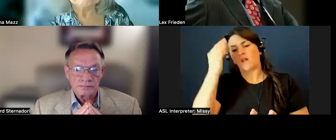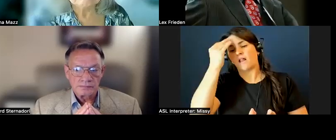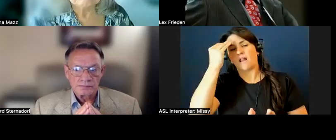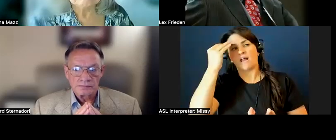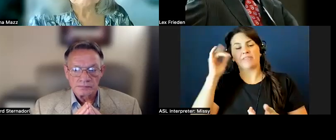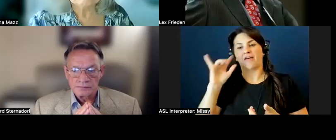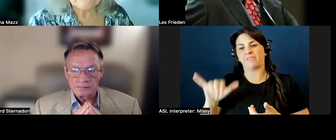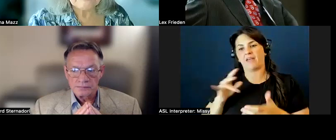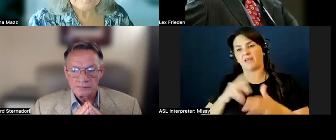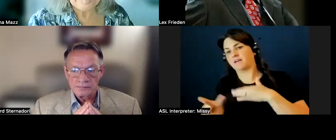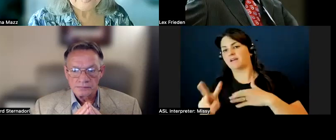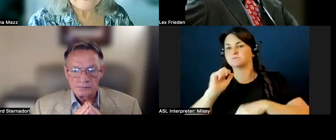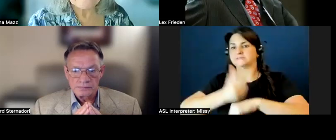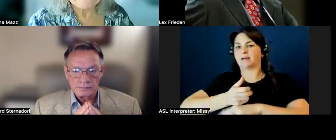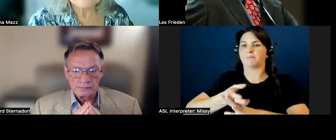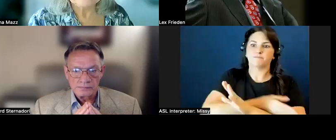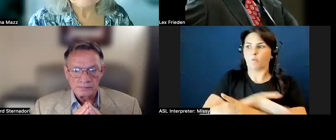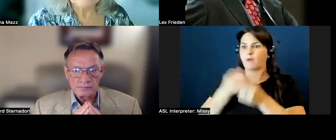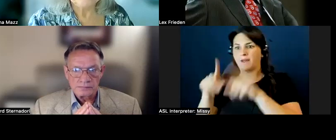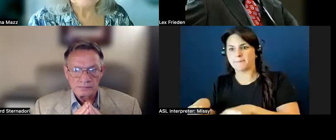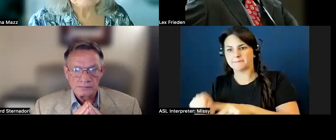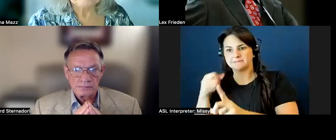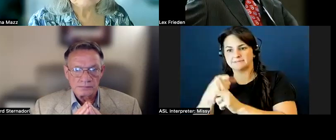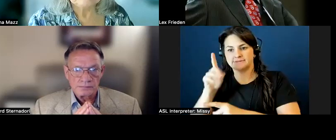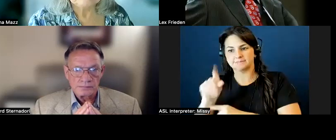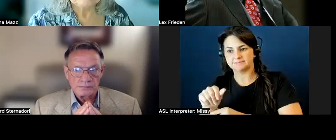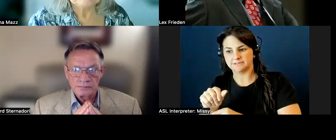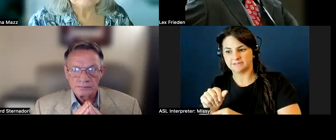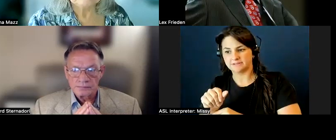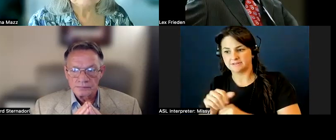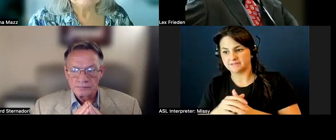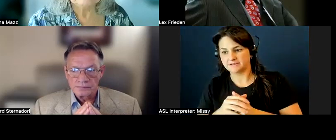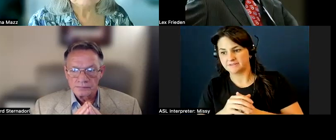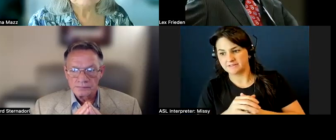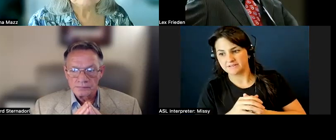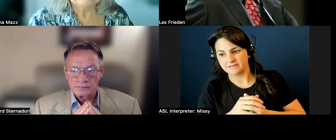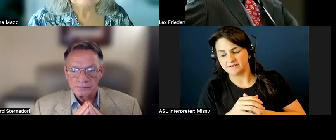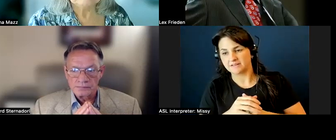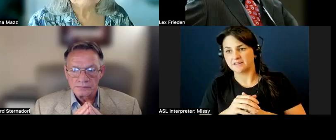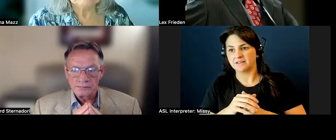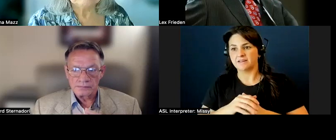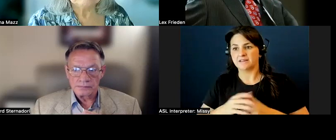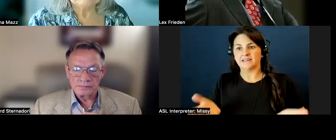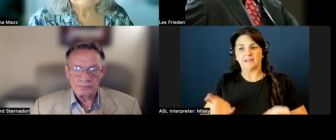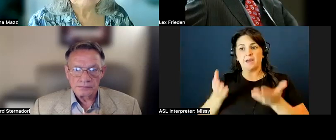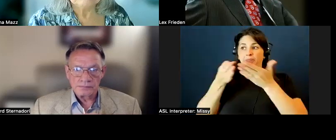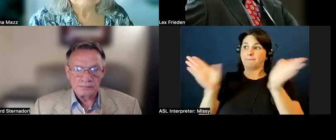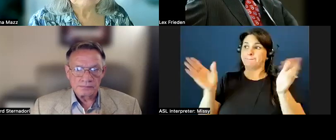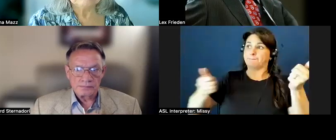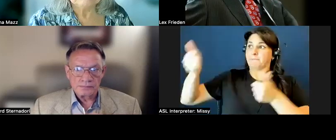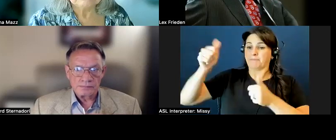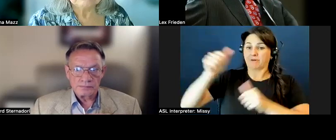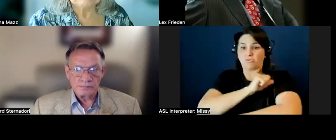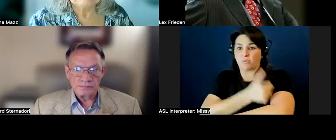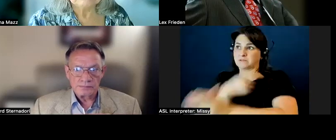So I think it's up to we as the public and as public authorities that have to represent